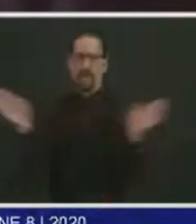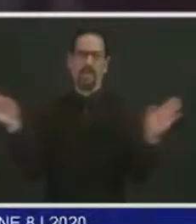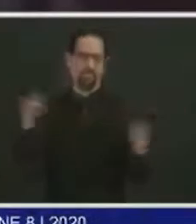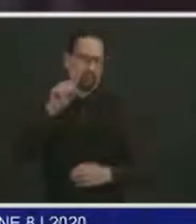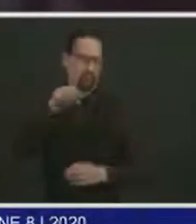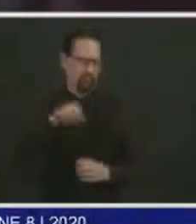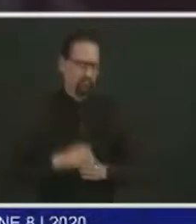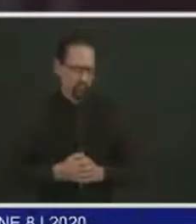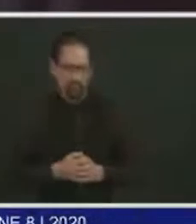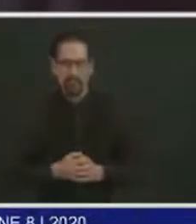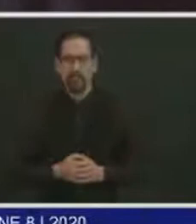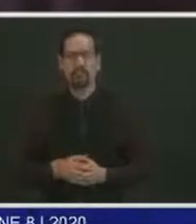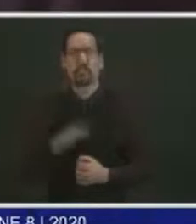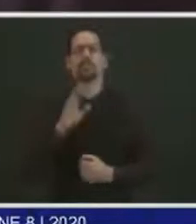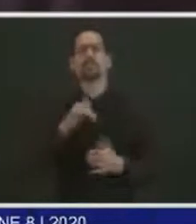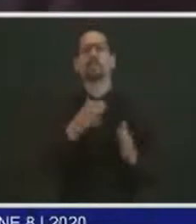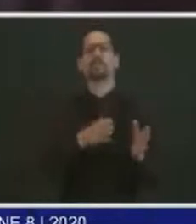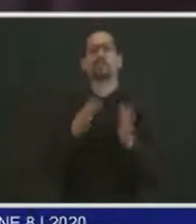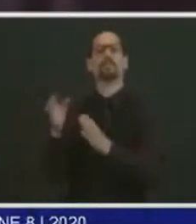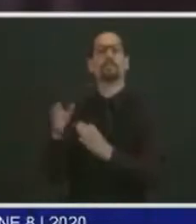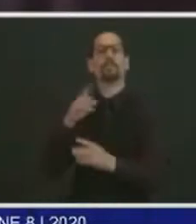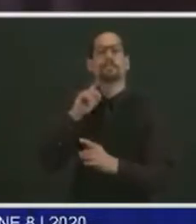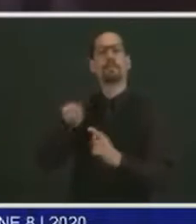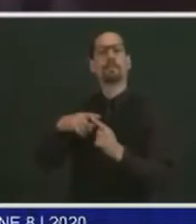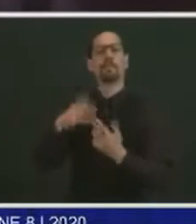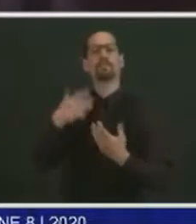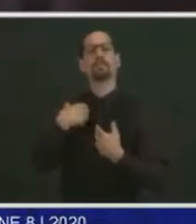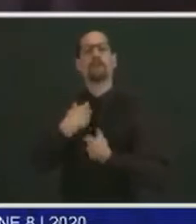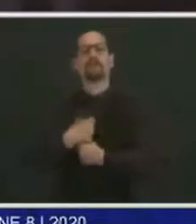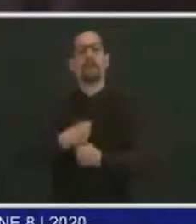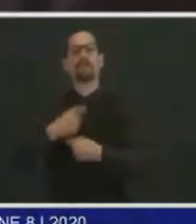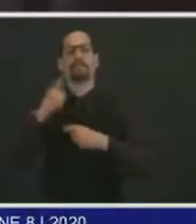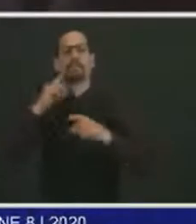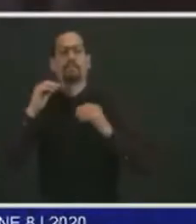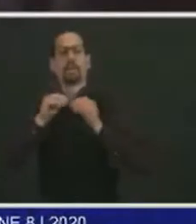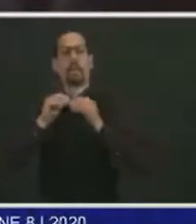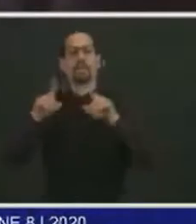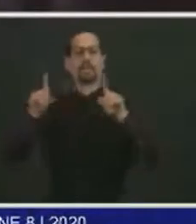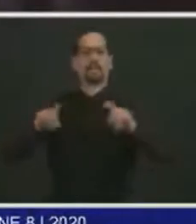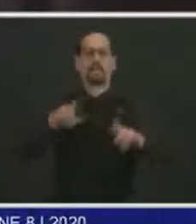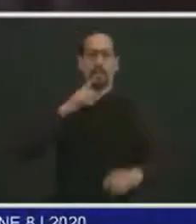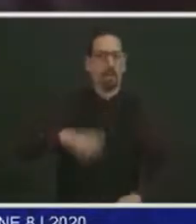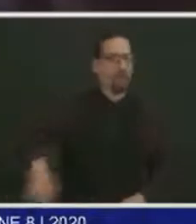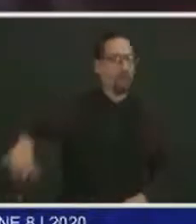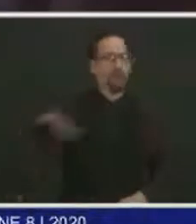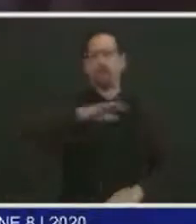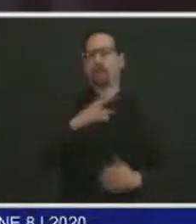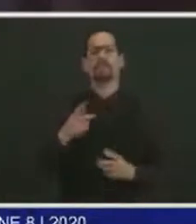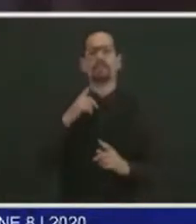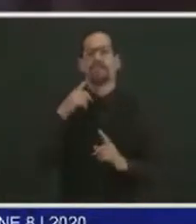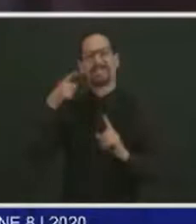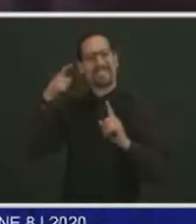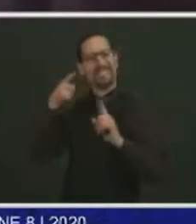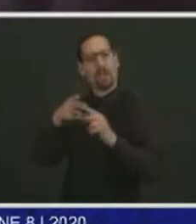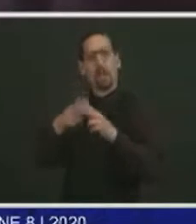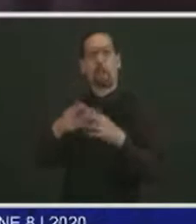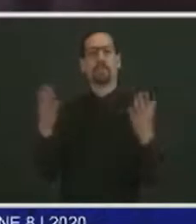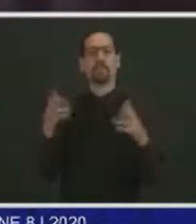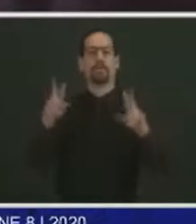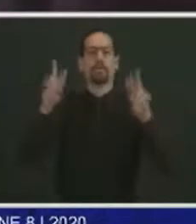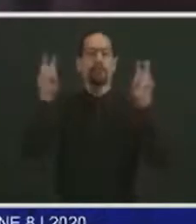an early warning detection system by testing key groups of asymptomatic individuals.